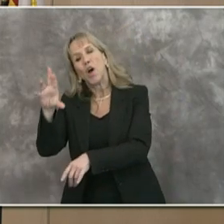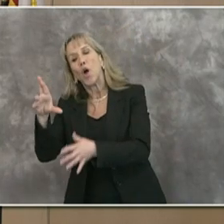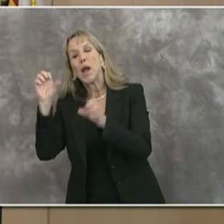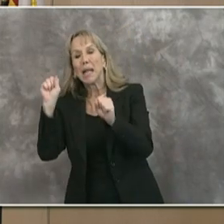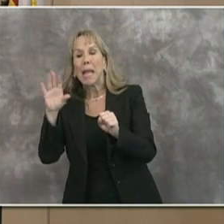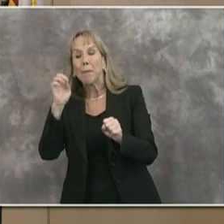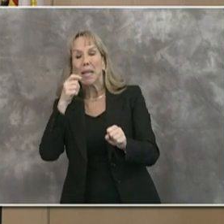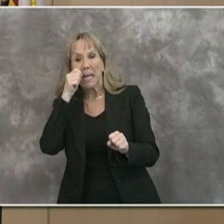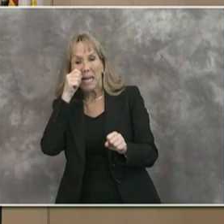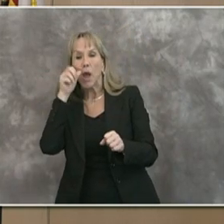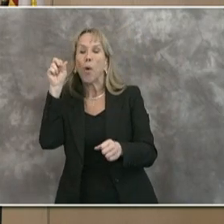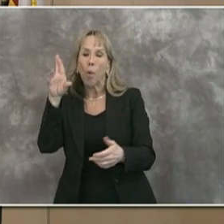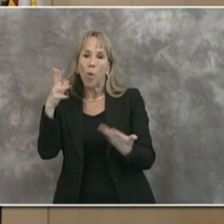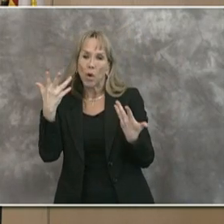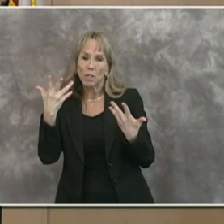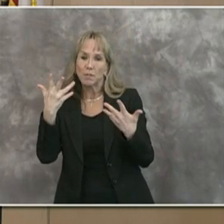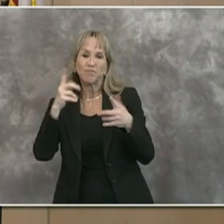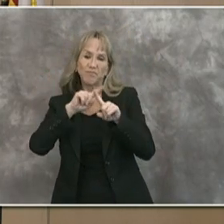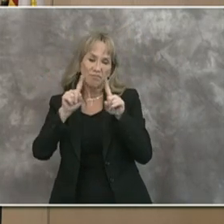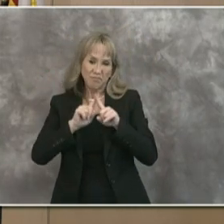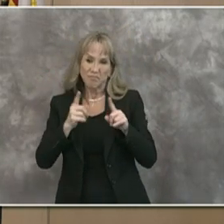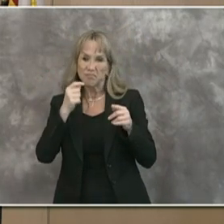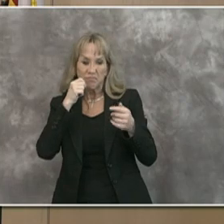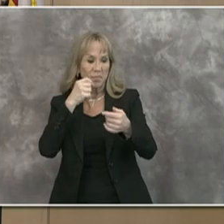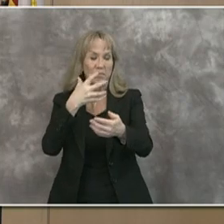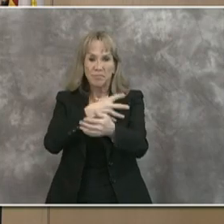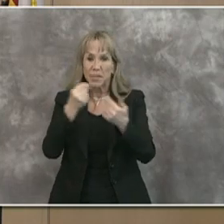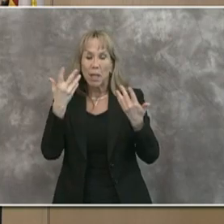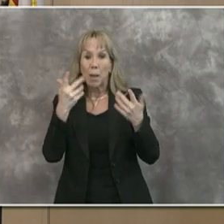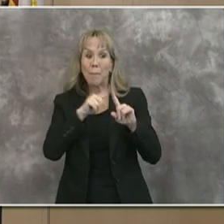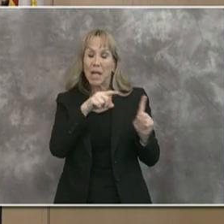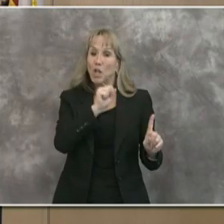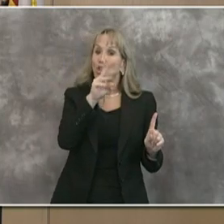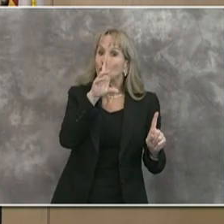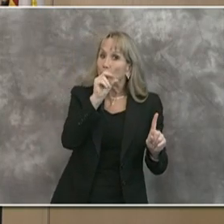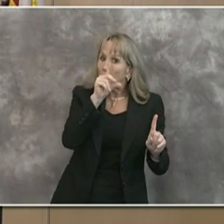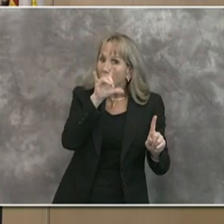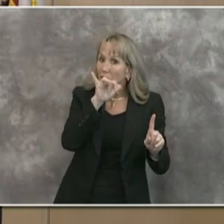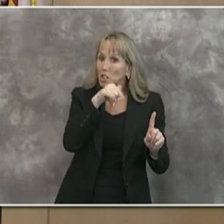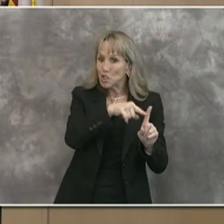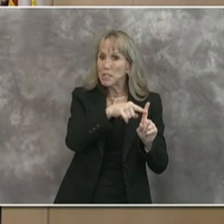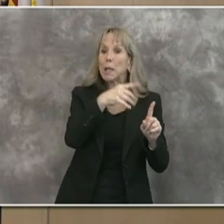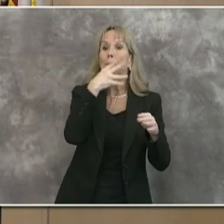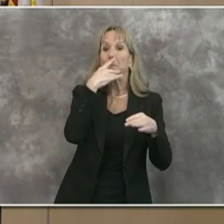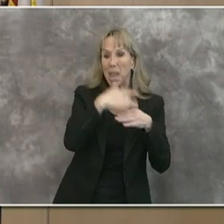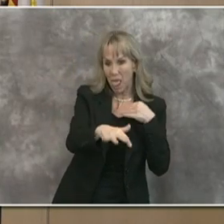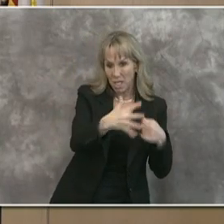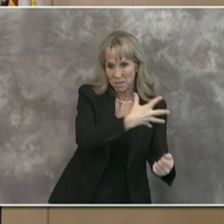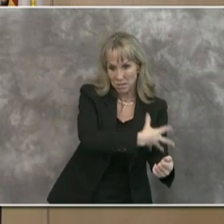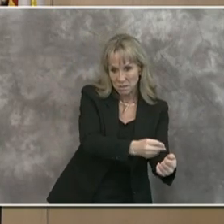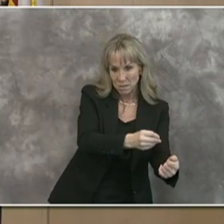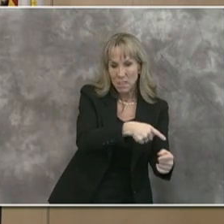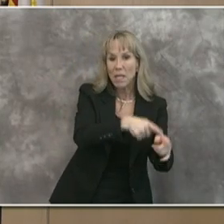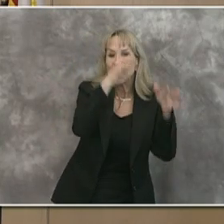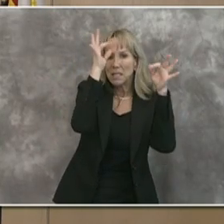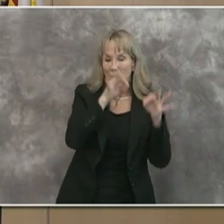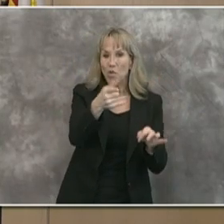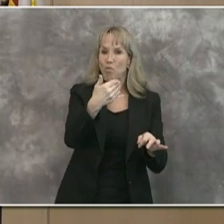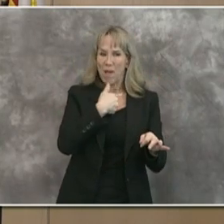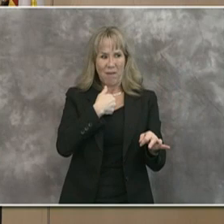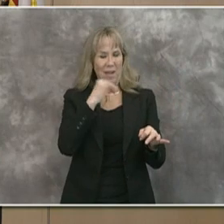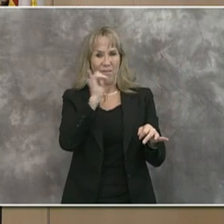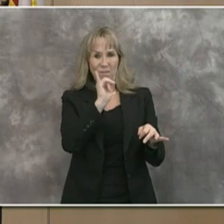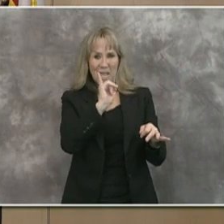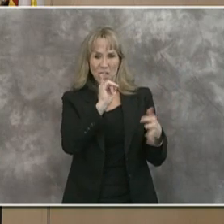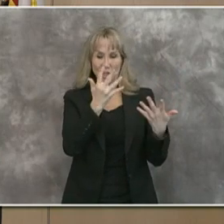either nasal or oropharyngeal. Serology tests your blood to determine if you've had the infection,